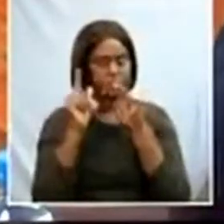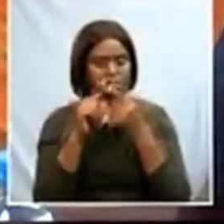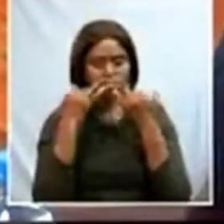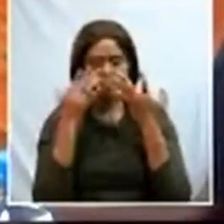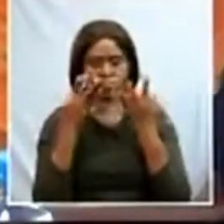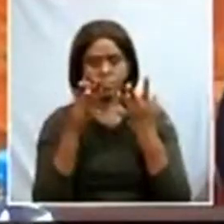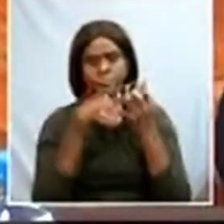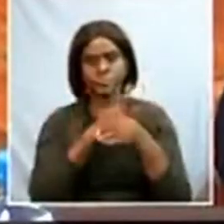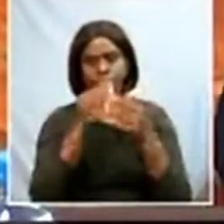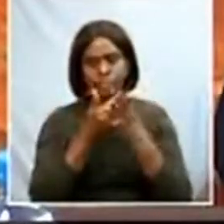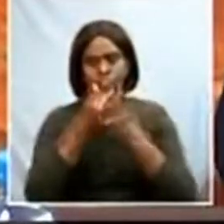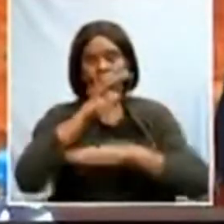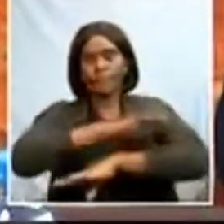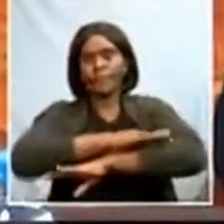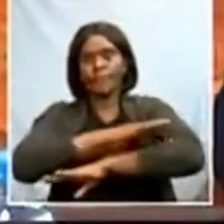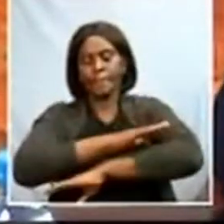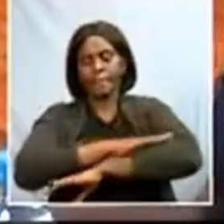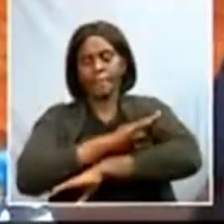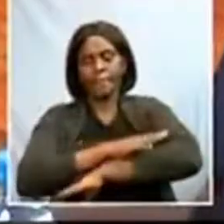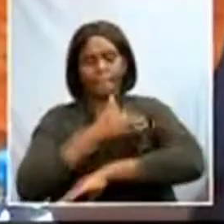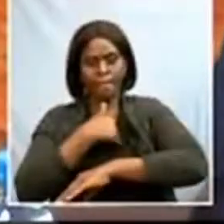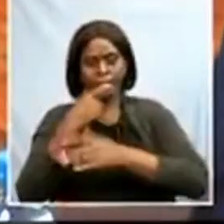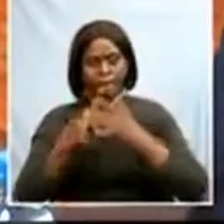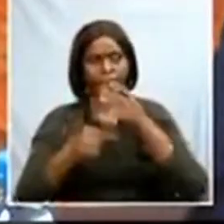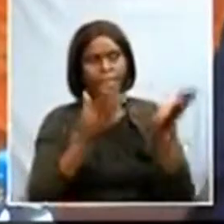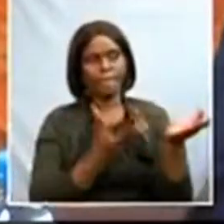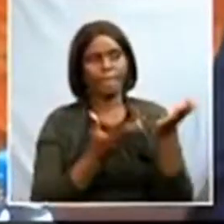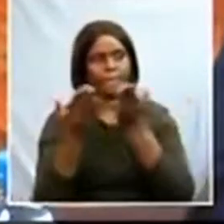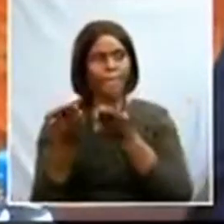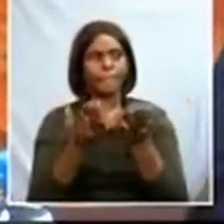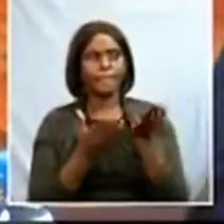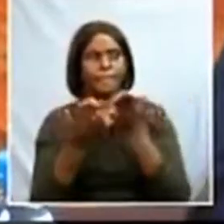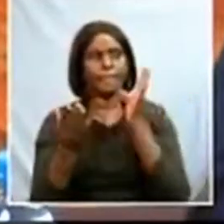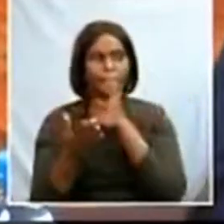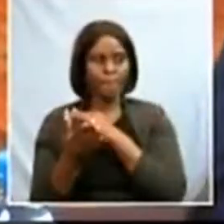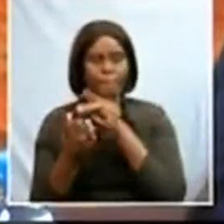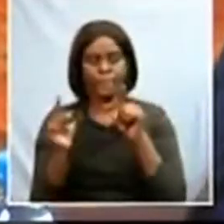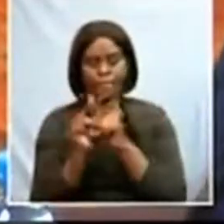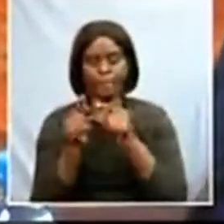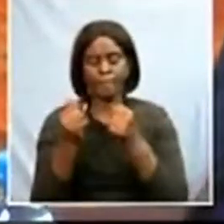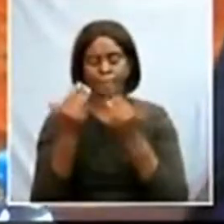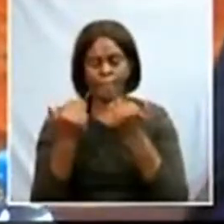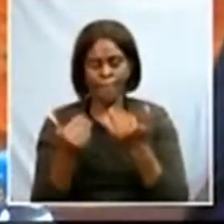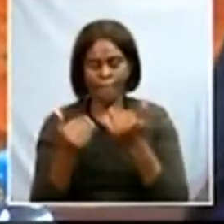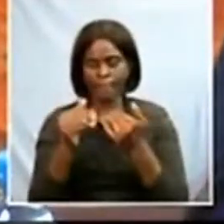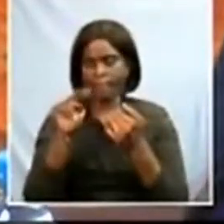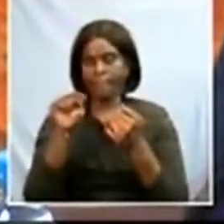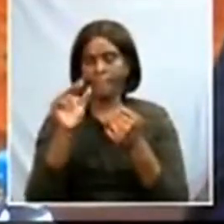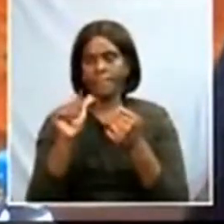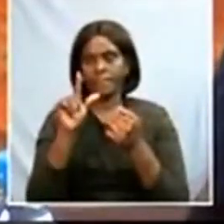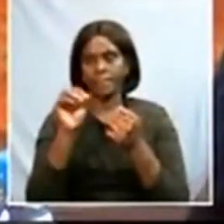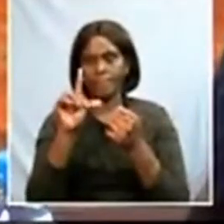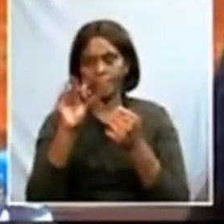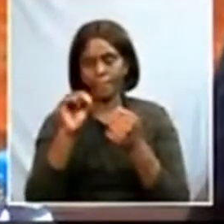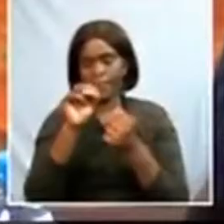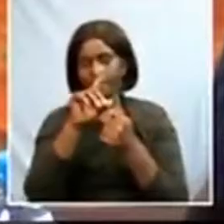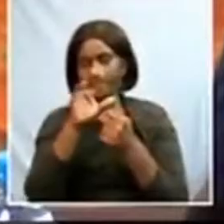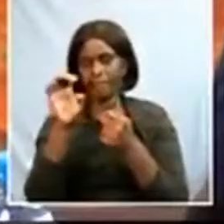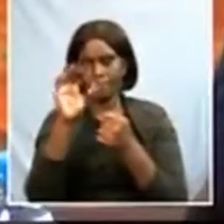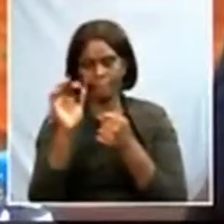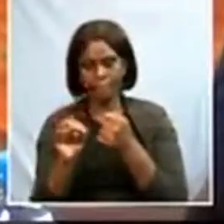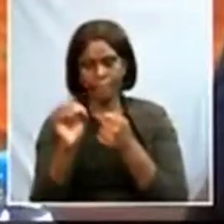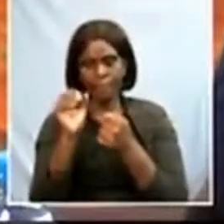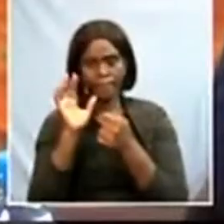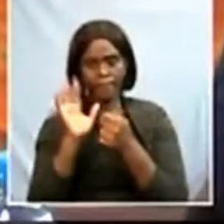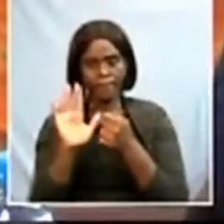state that all the desks have since been delivered, and as at now, NALOLO is at 100% of